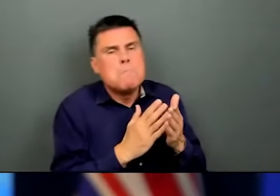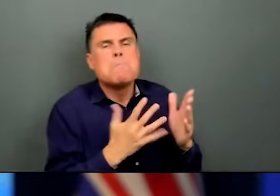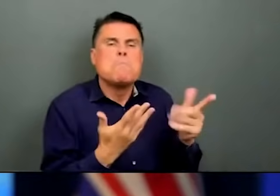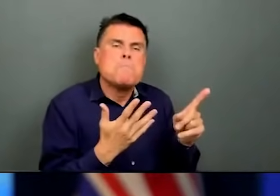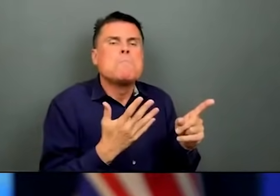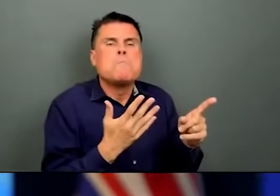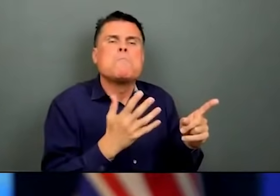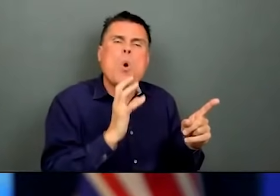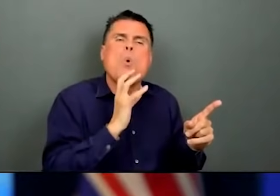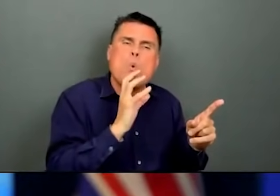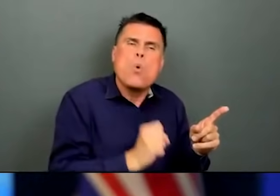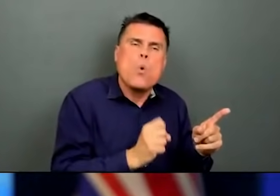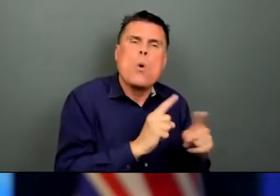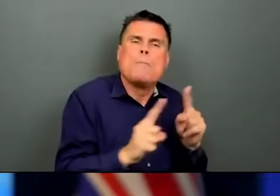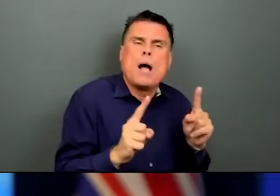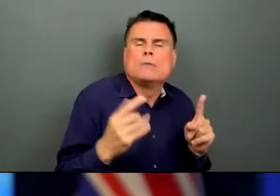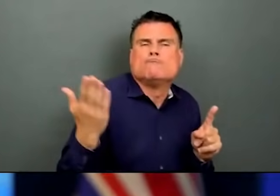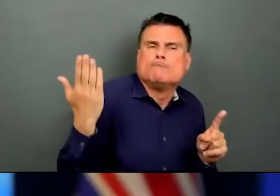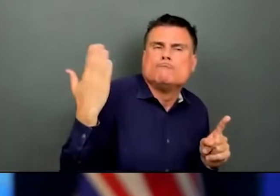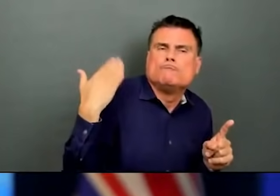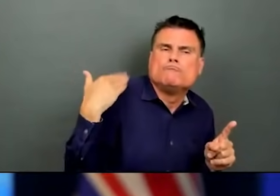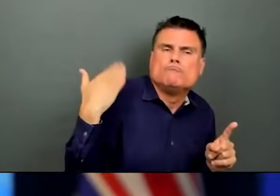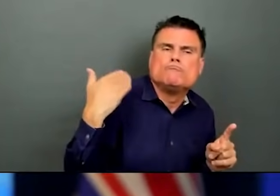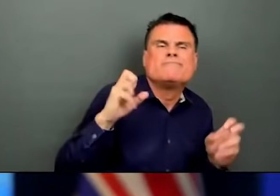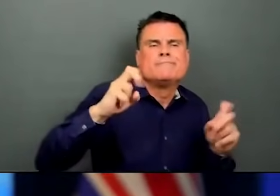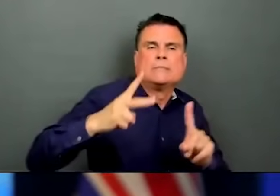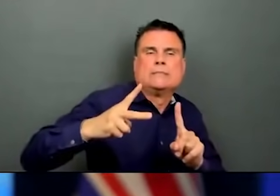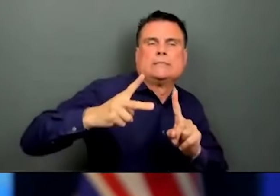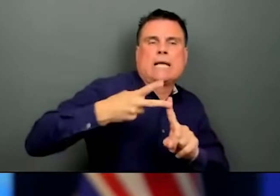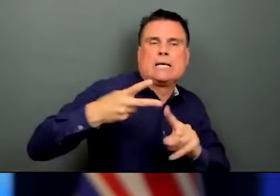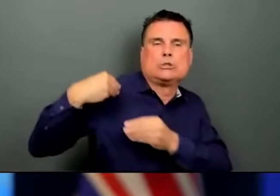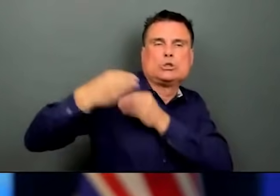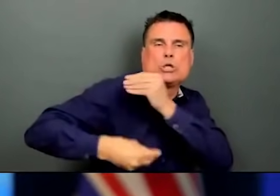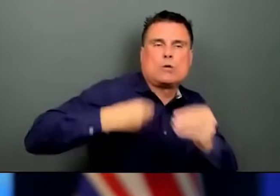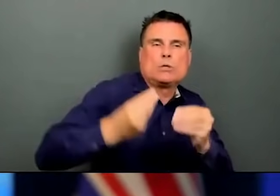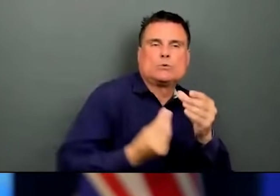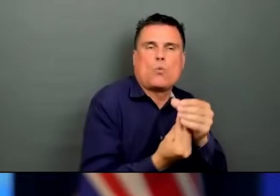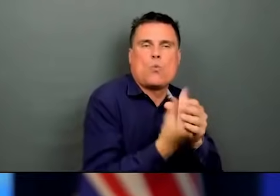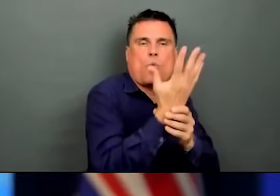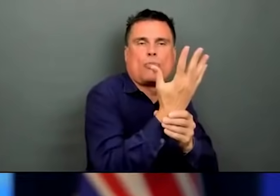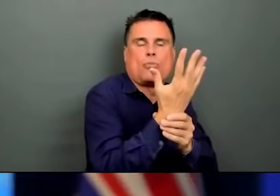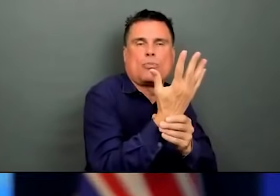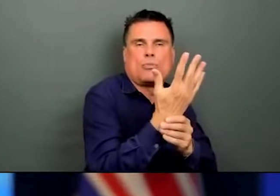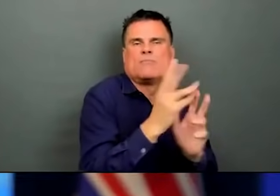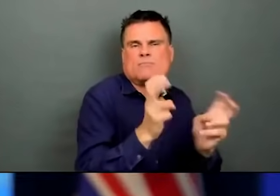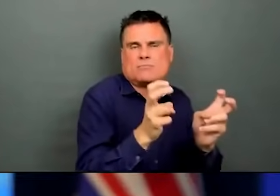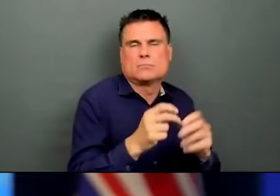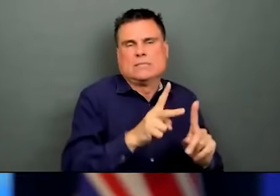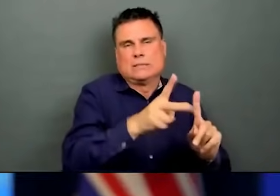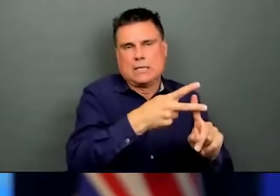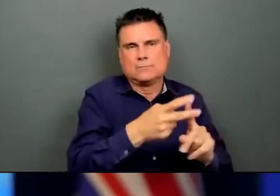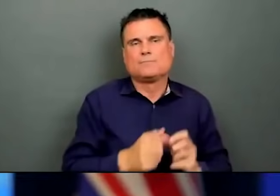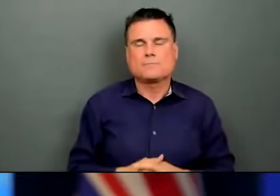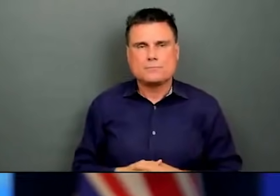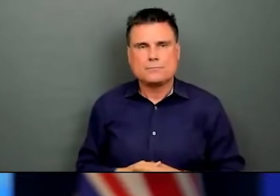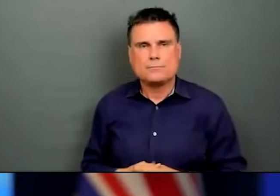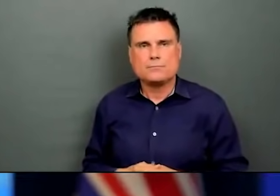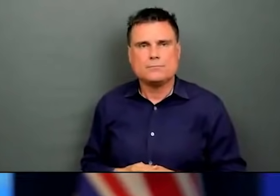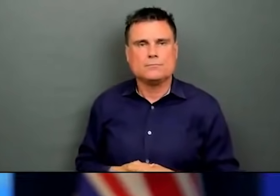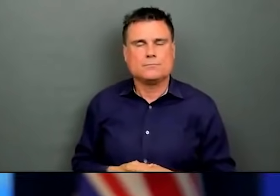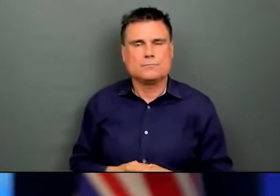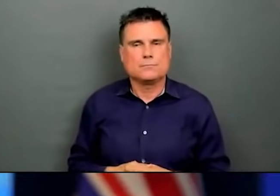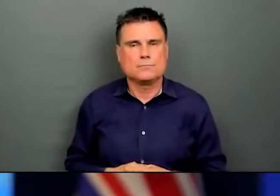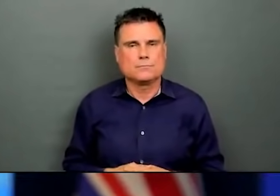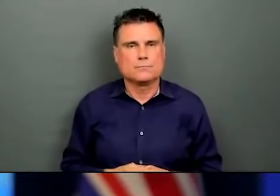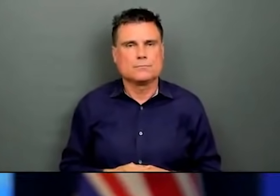follow-up? I do. Thank you. Premier, it took your government just a couple of days to accept this plan that was, I think, tabled formally